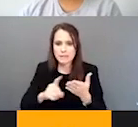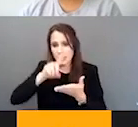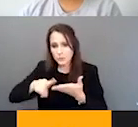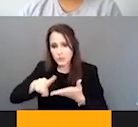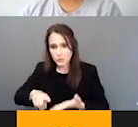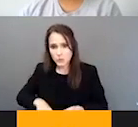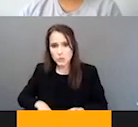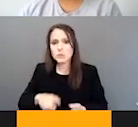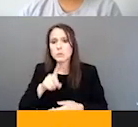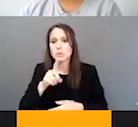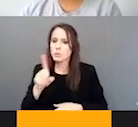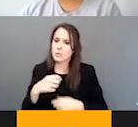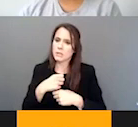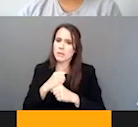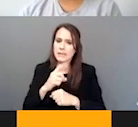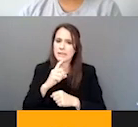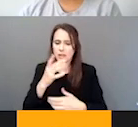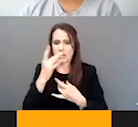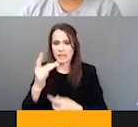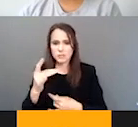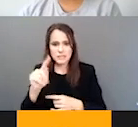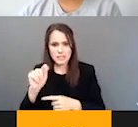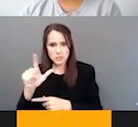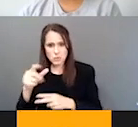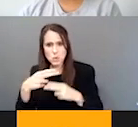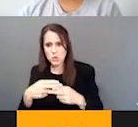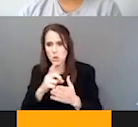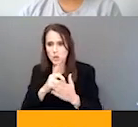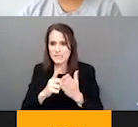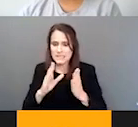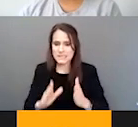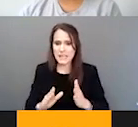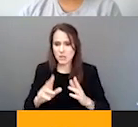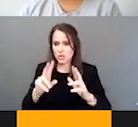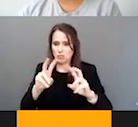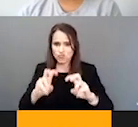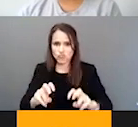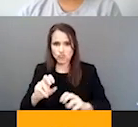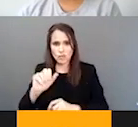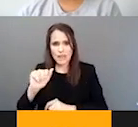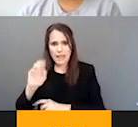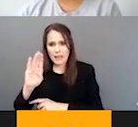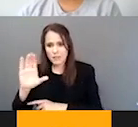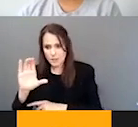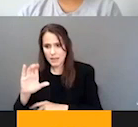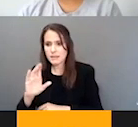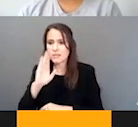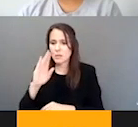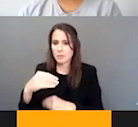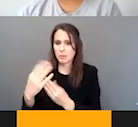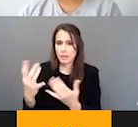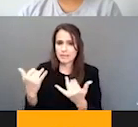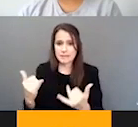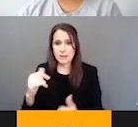a very interesting tool called the Designer's Critical Alphabet. So I'm going to now pass it to